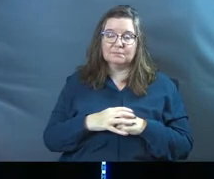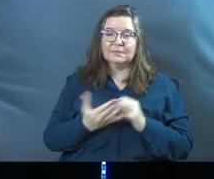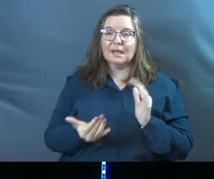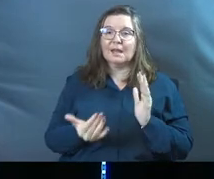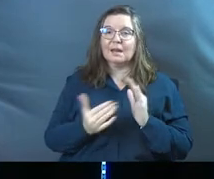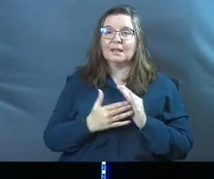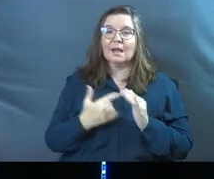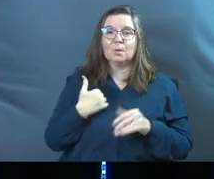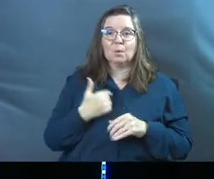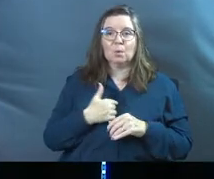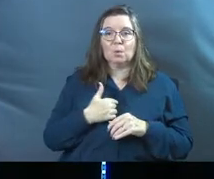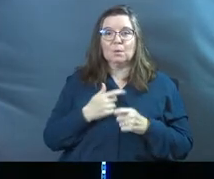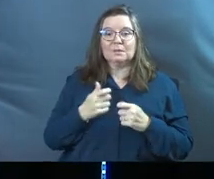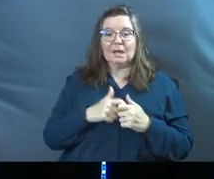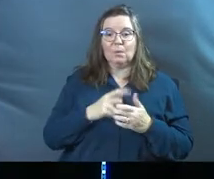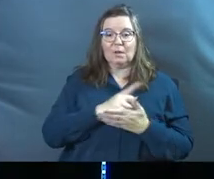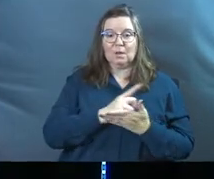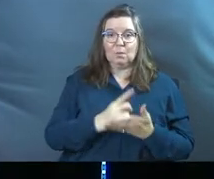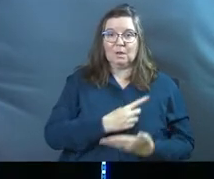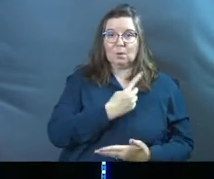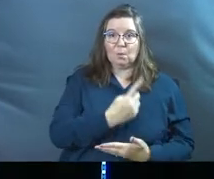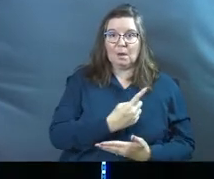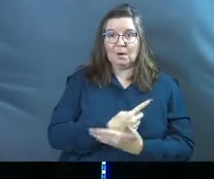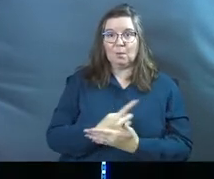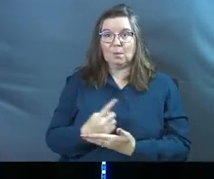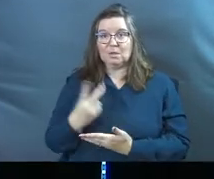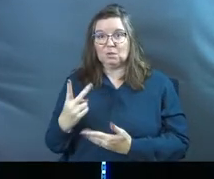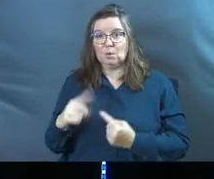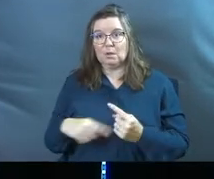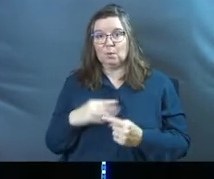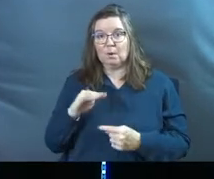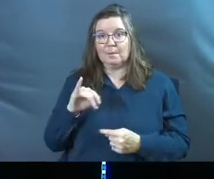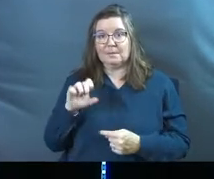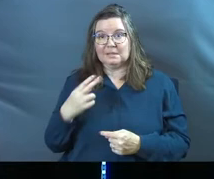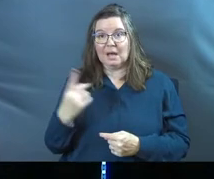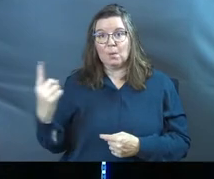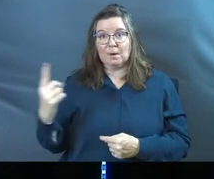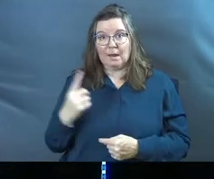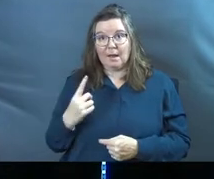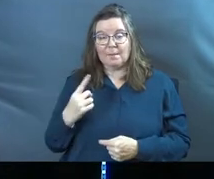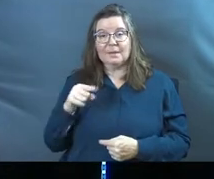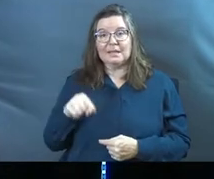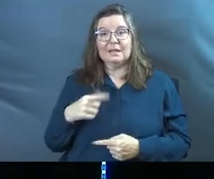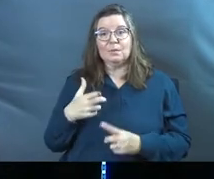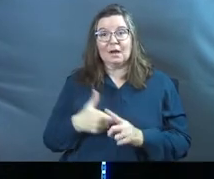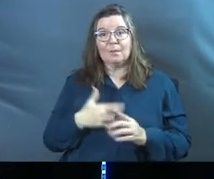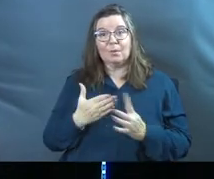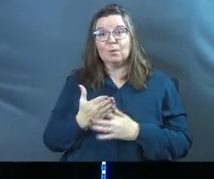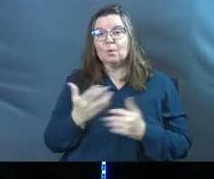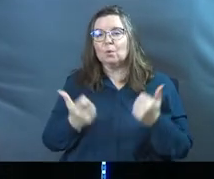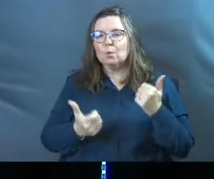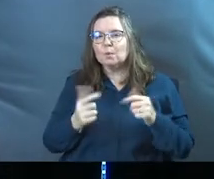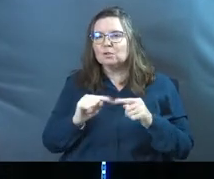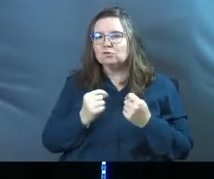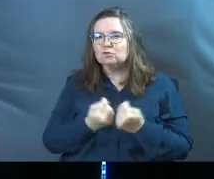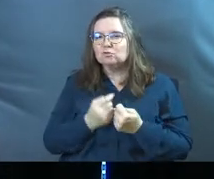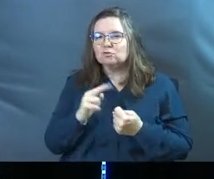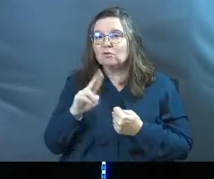And again, we dealt with in week one and week two that when the Messiah would come, he would come through what